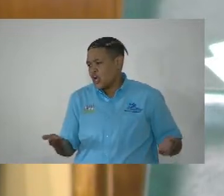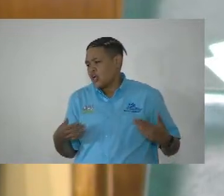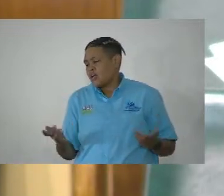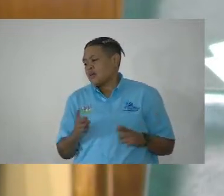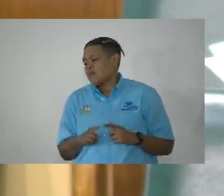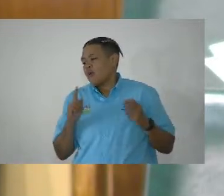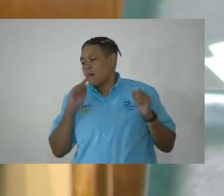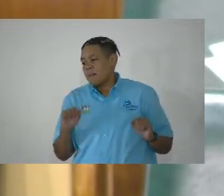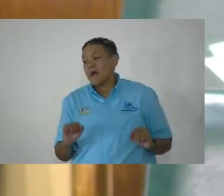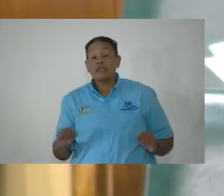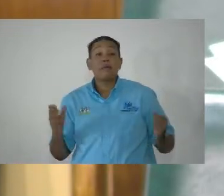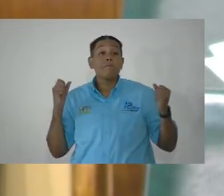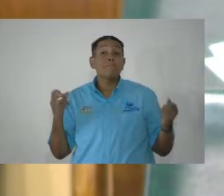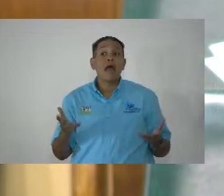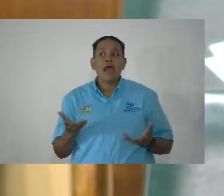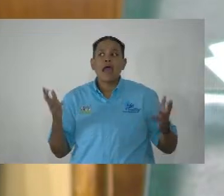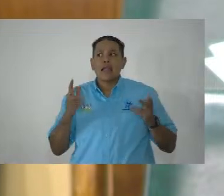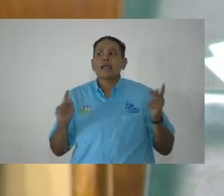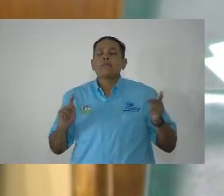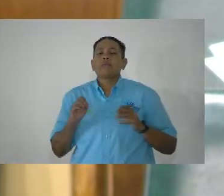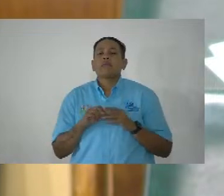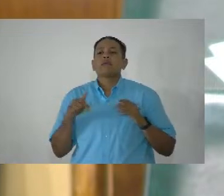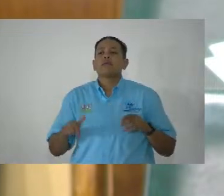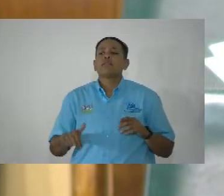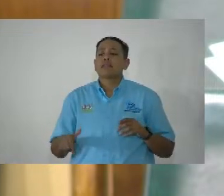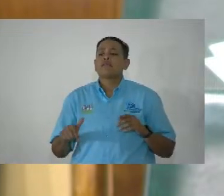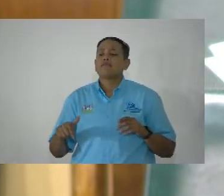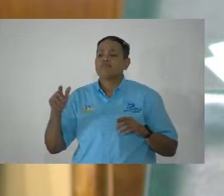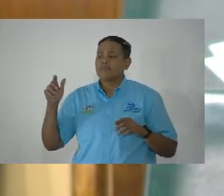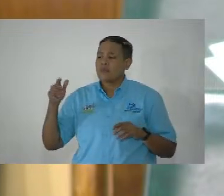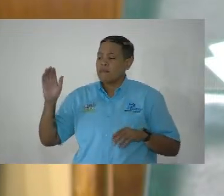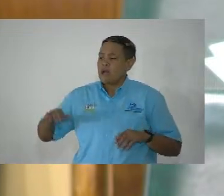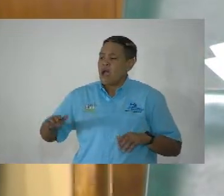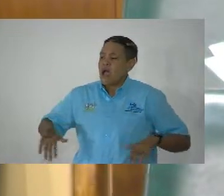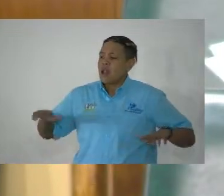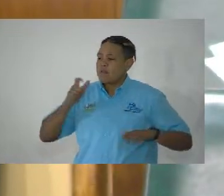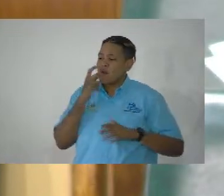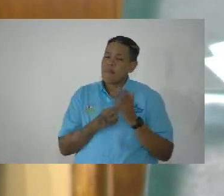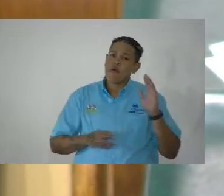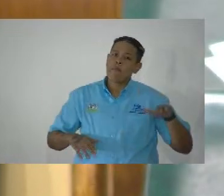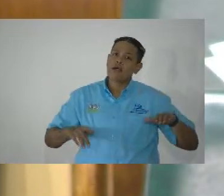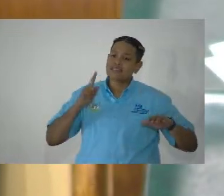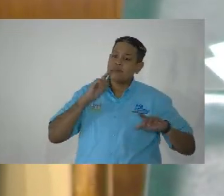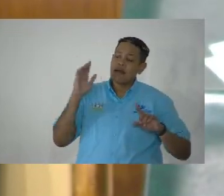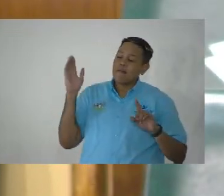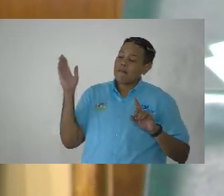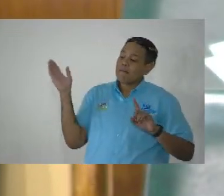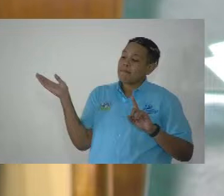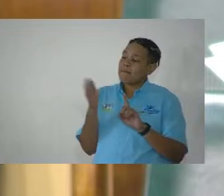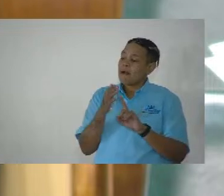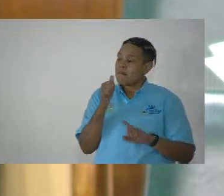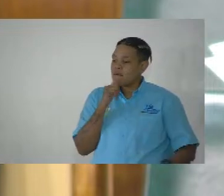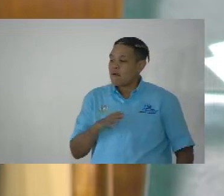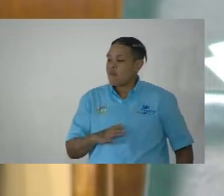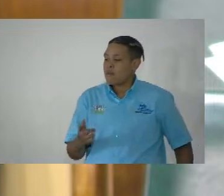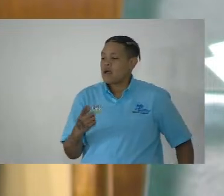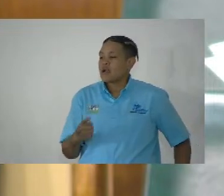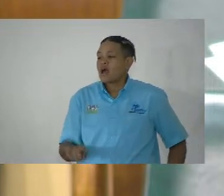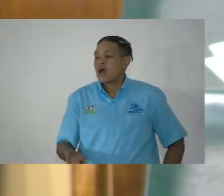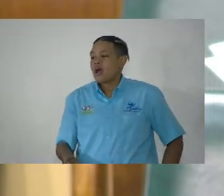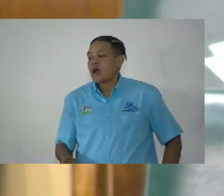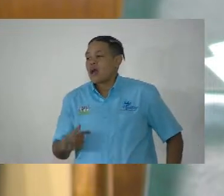but there are possibly many persons in our parliament who have possibly put their hands on a woman. And